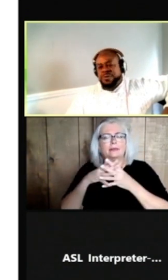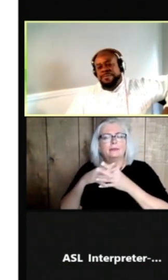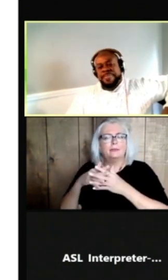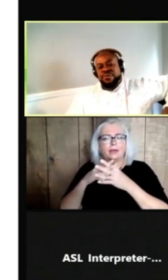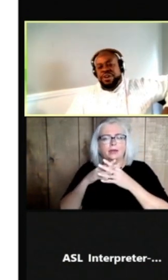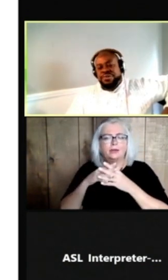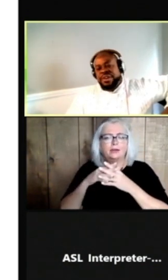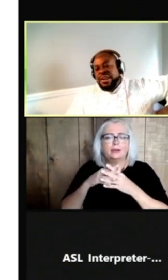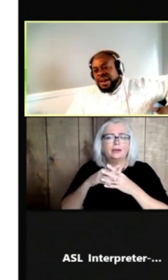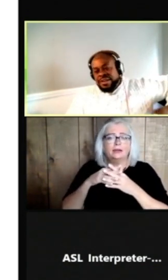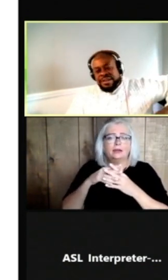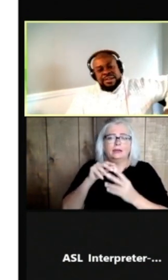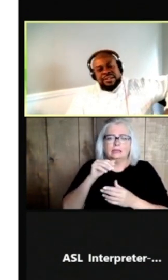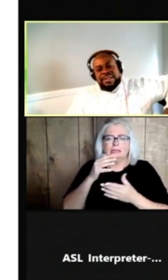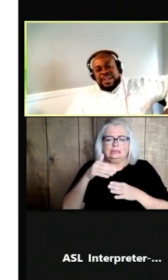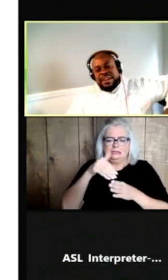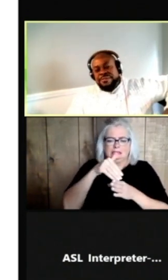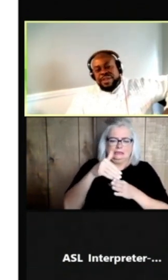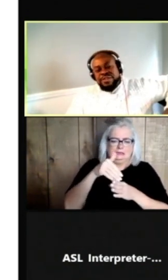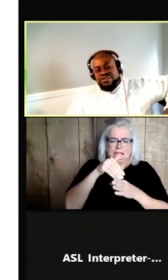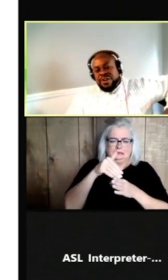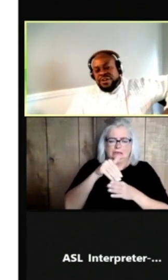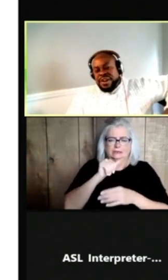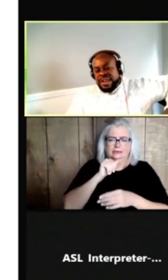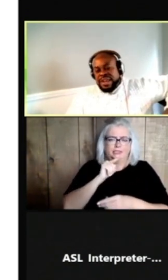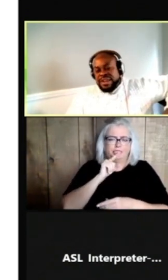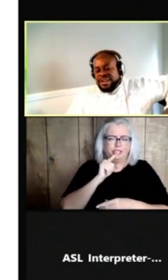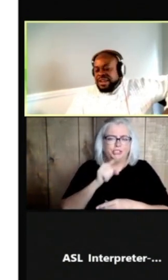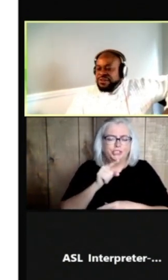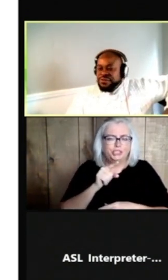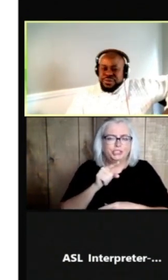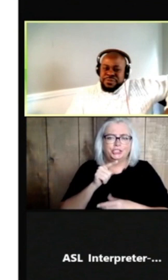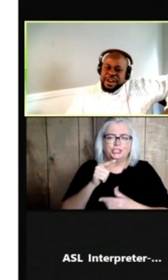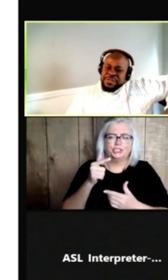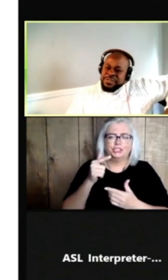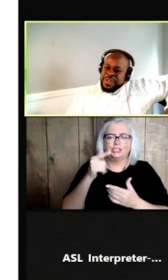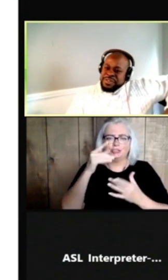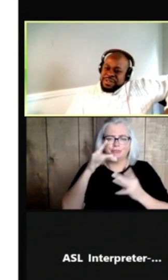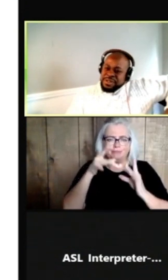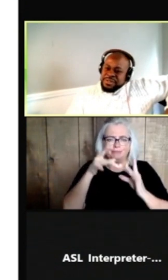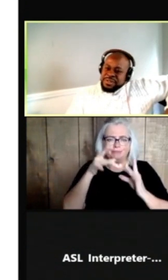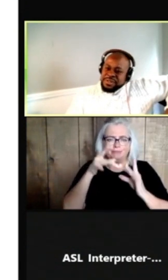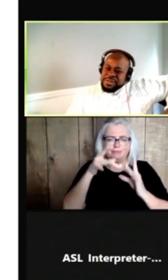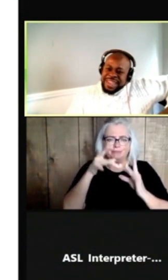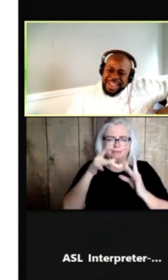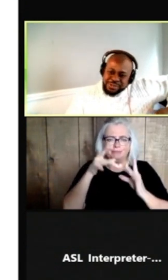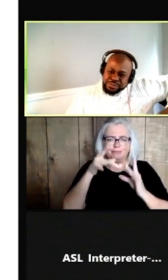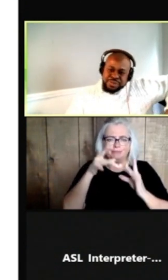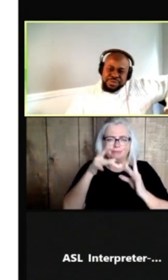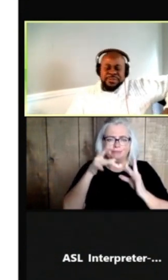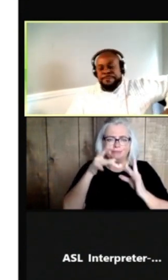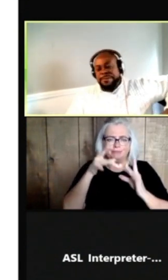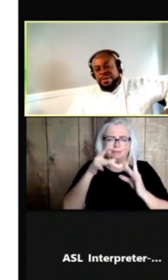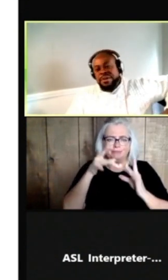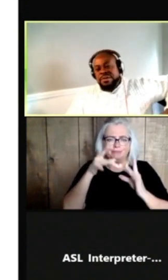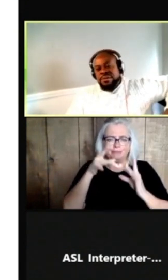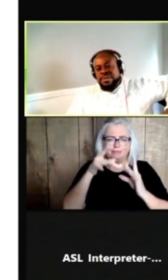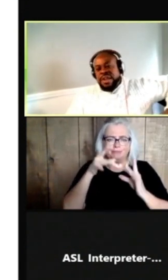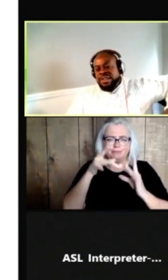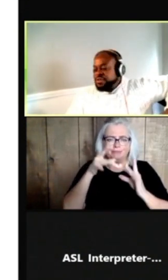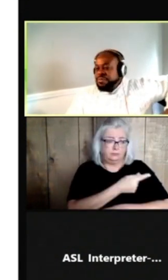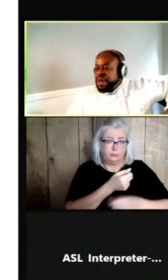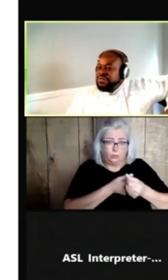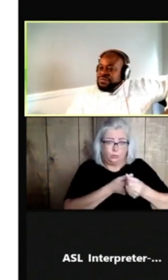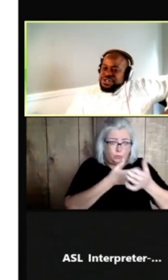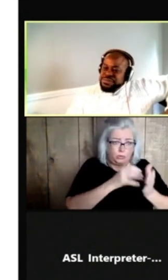not sure whether or not the messenger RNA in coronavirus vaccines is cancer producing,